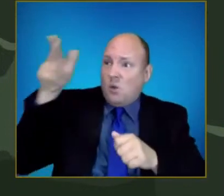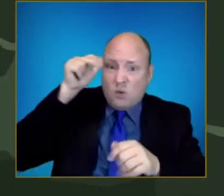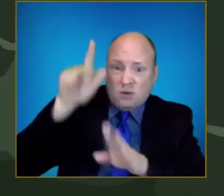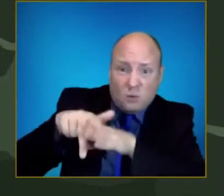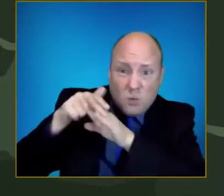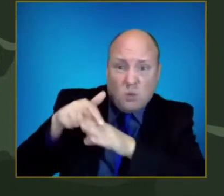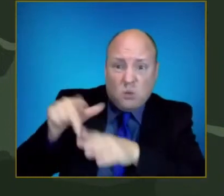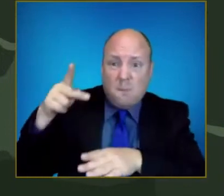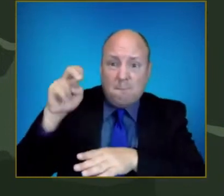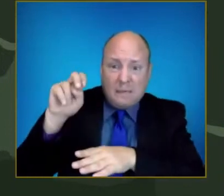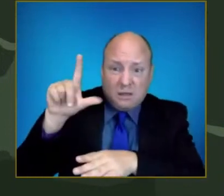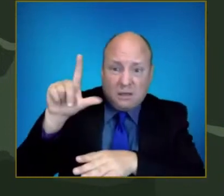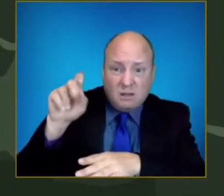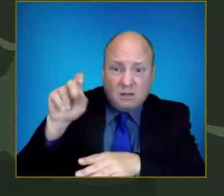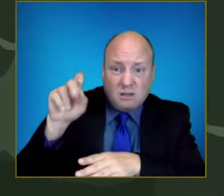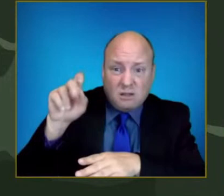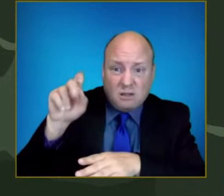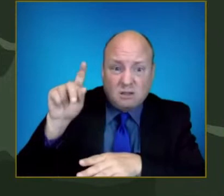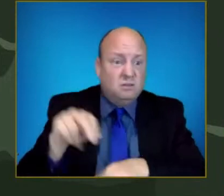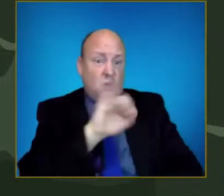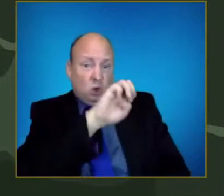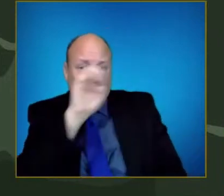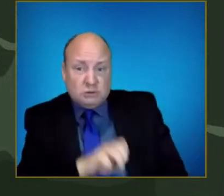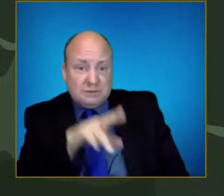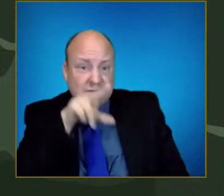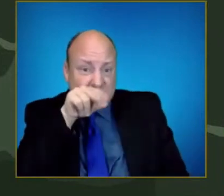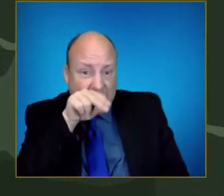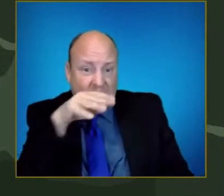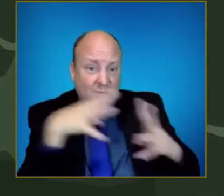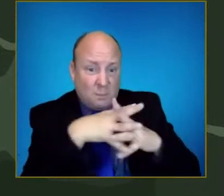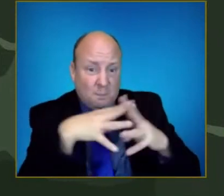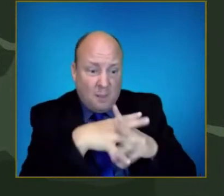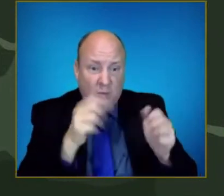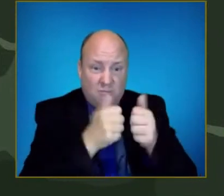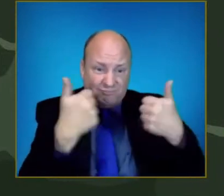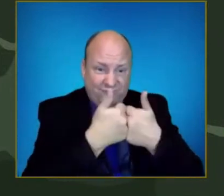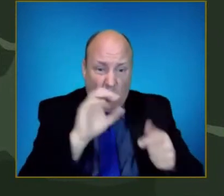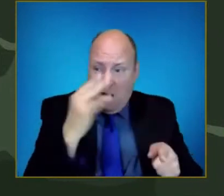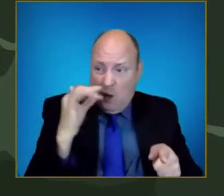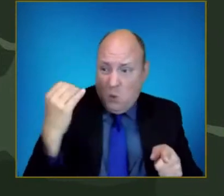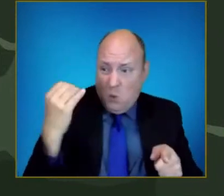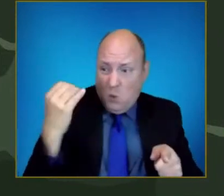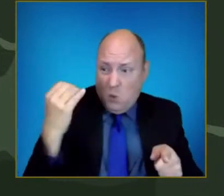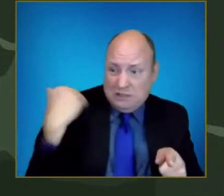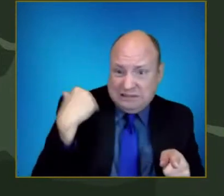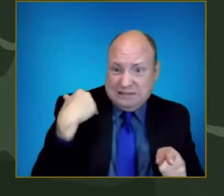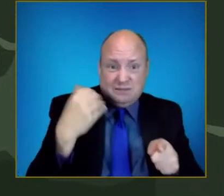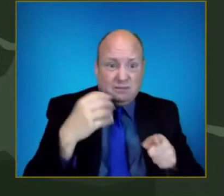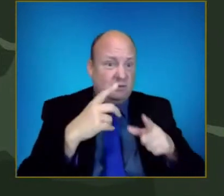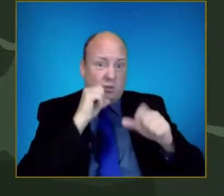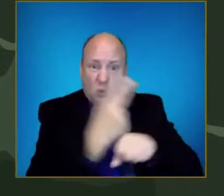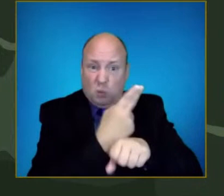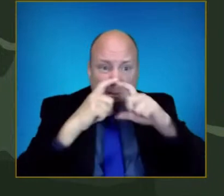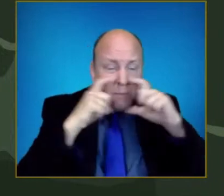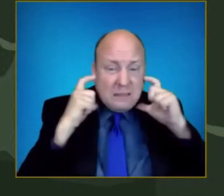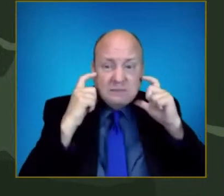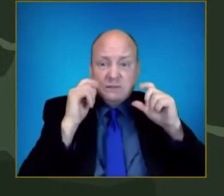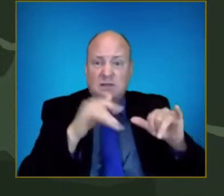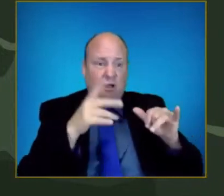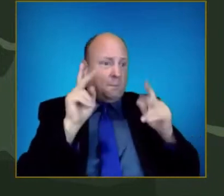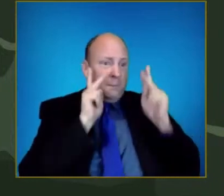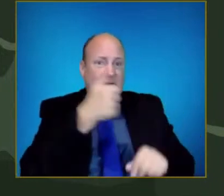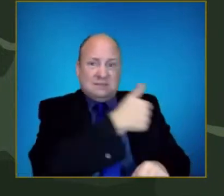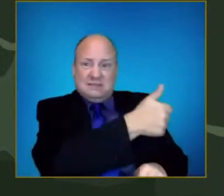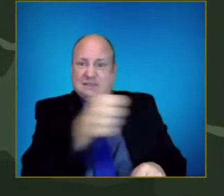Duck football game, it has got to be, individuals have to be responsible.